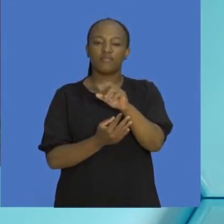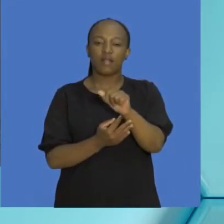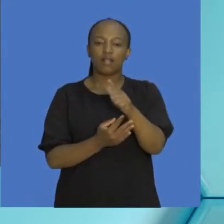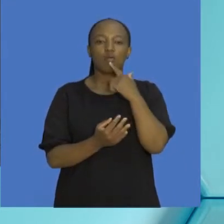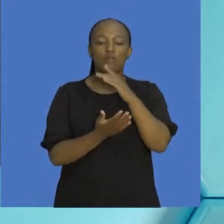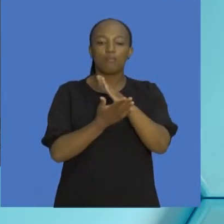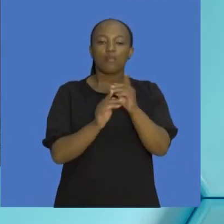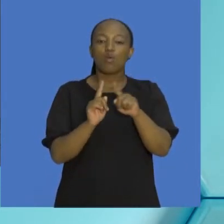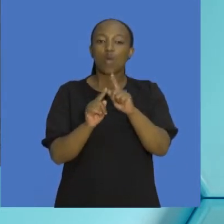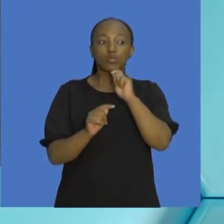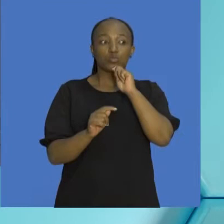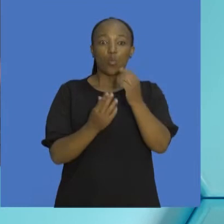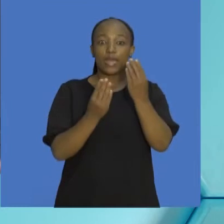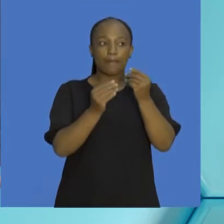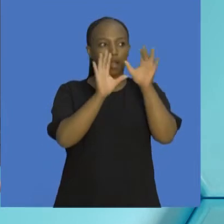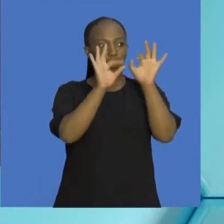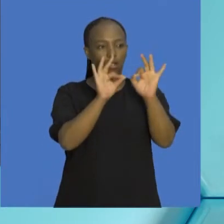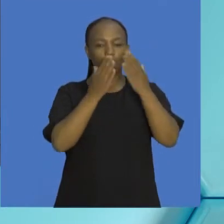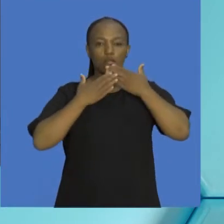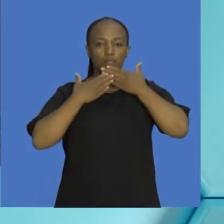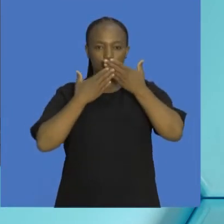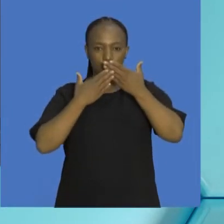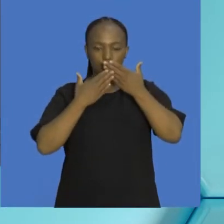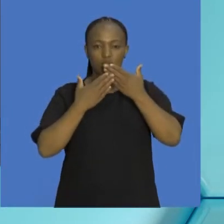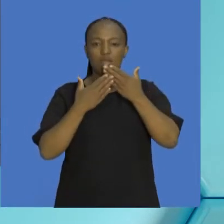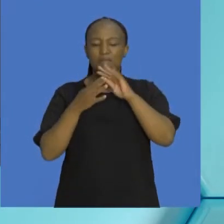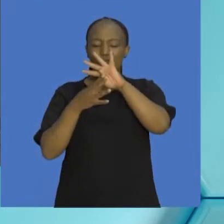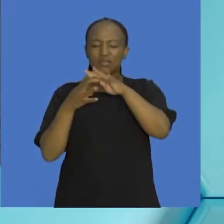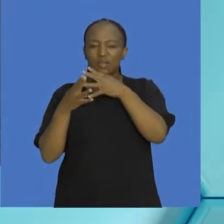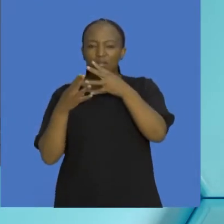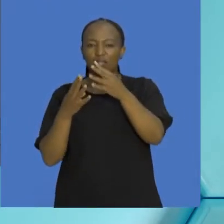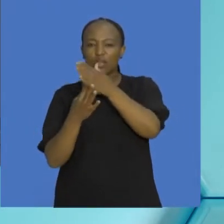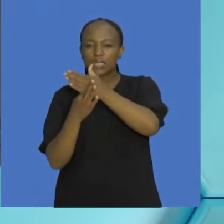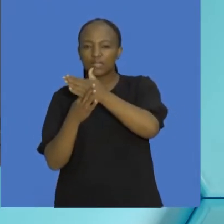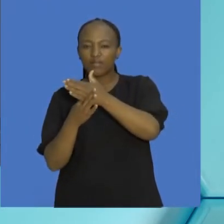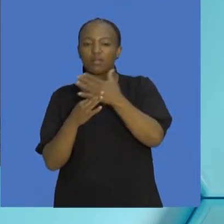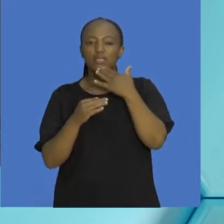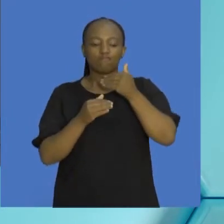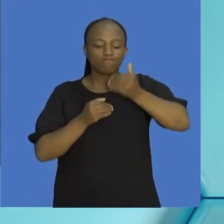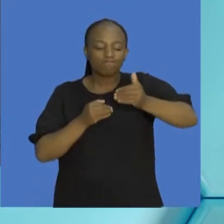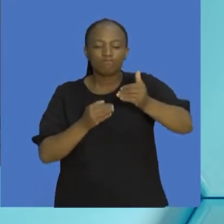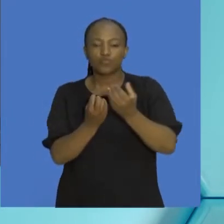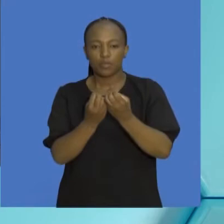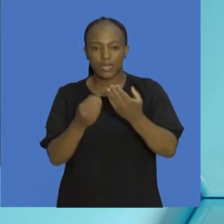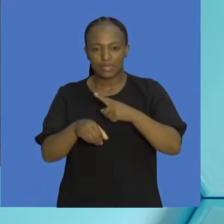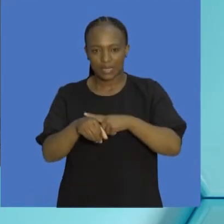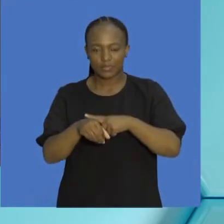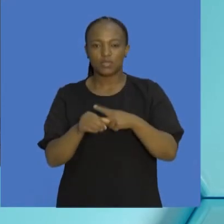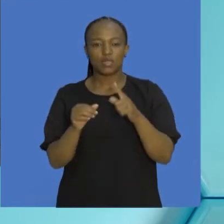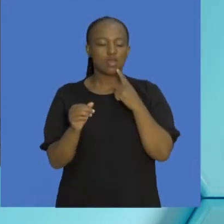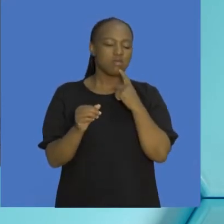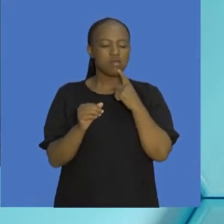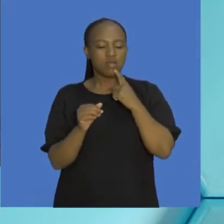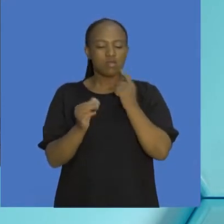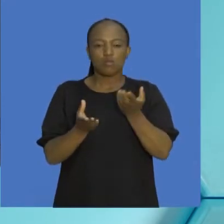actual data. We might have a table with intervals and frequencies. And how do we calculate the